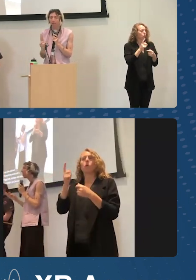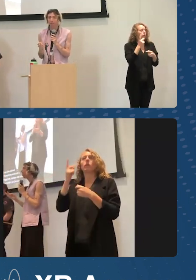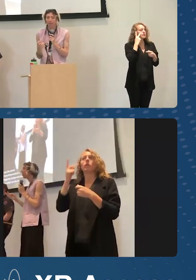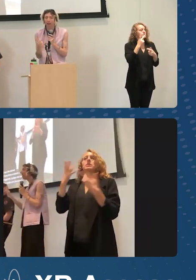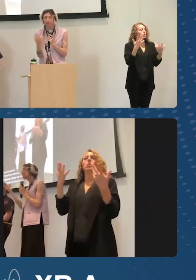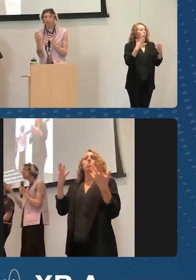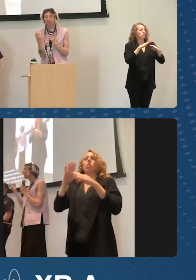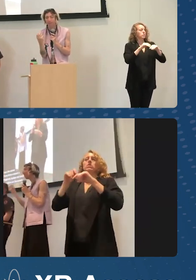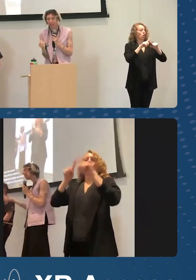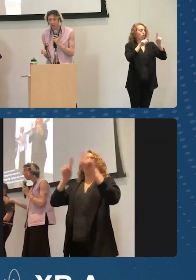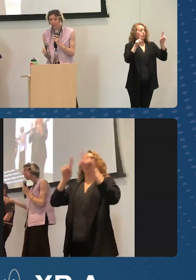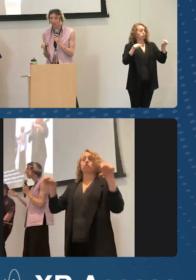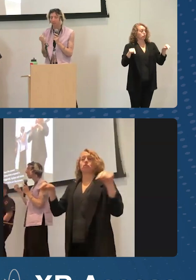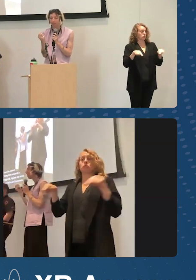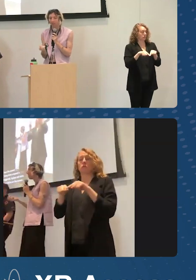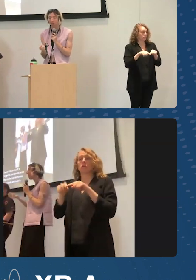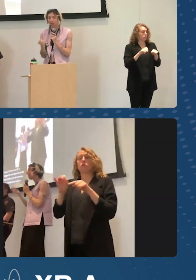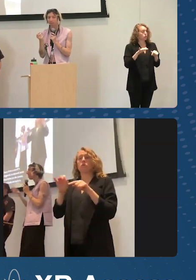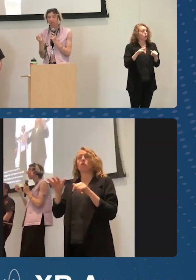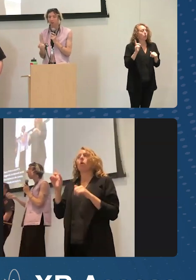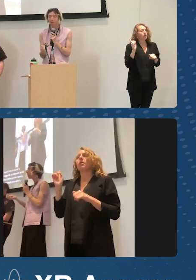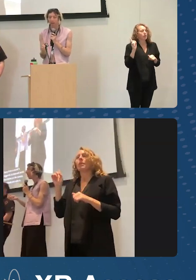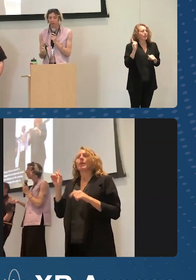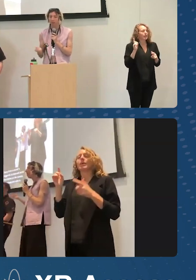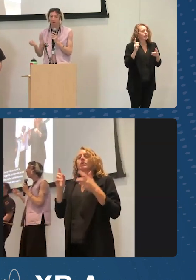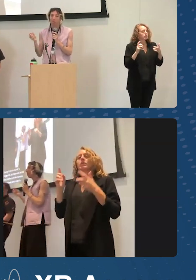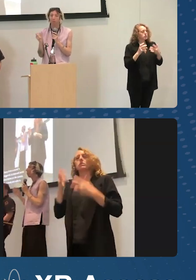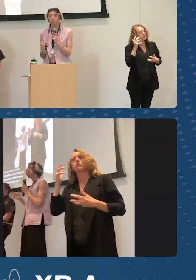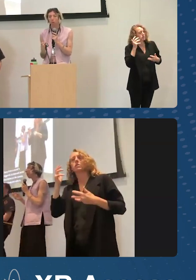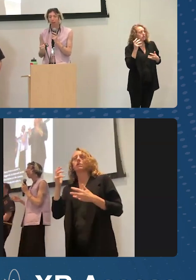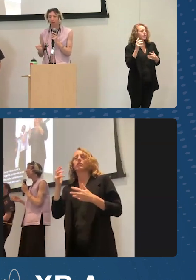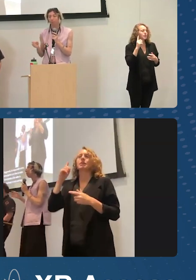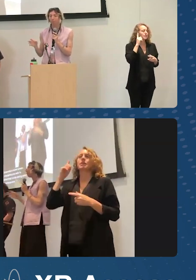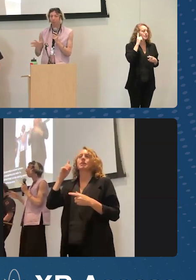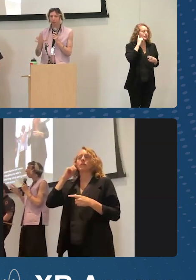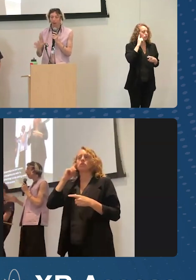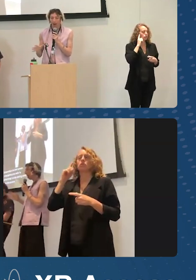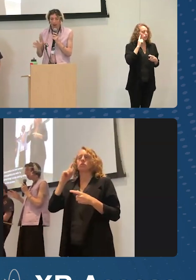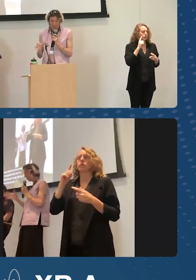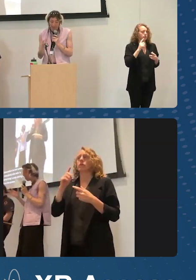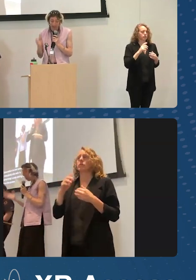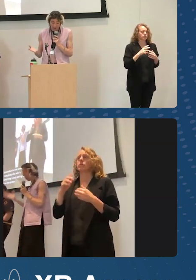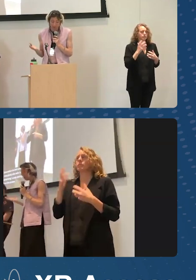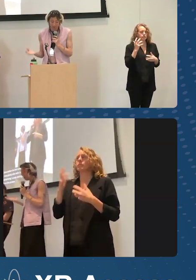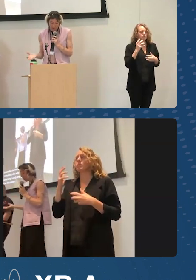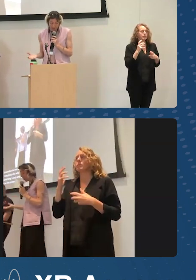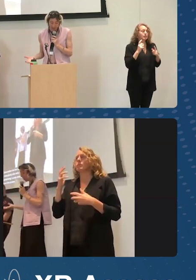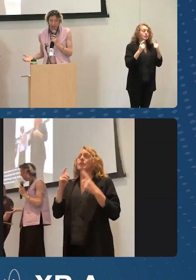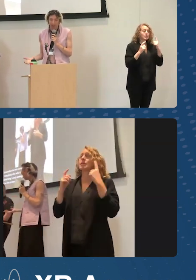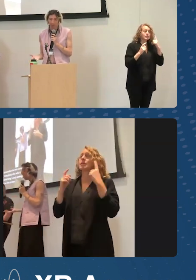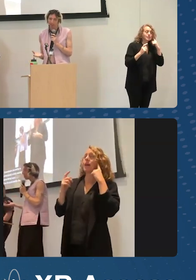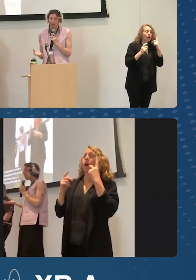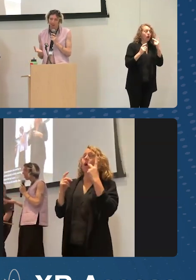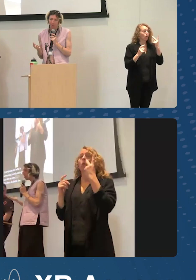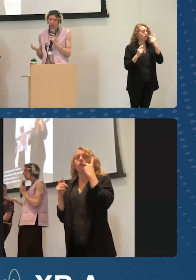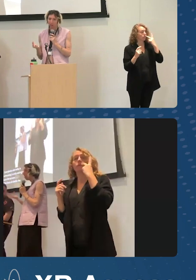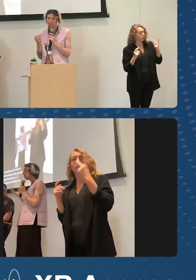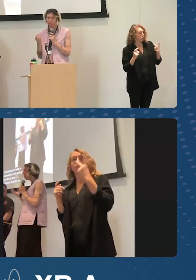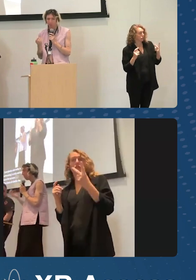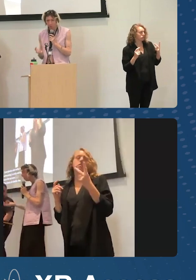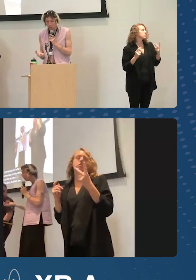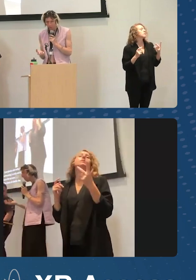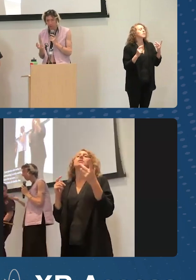so this kind of distills the sensory disjunction between sound and vision into this kind